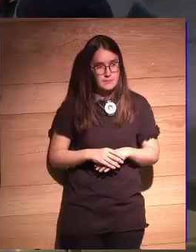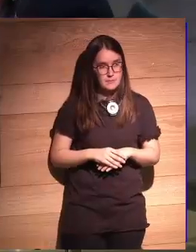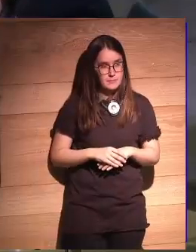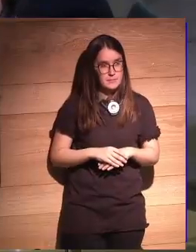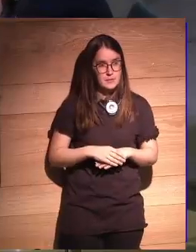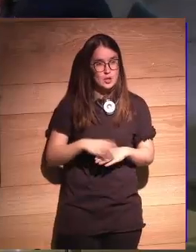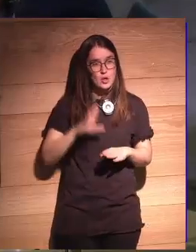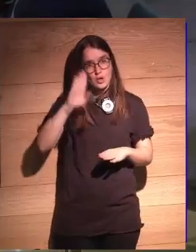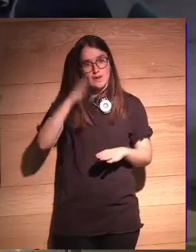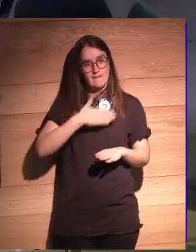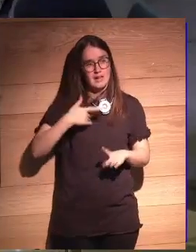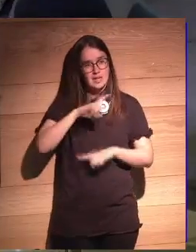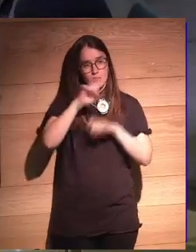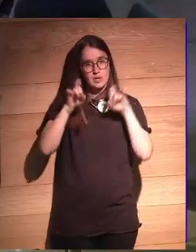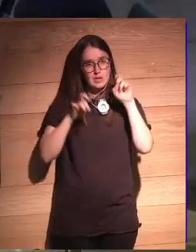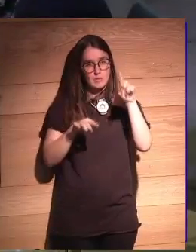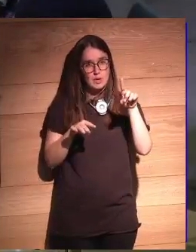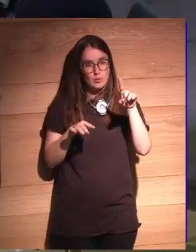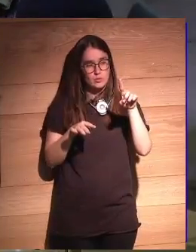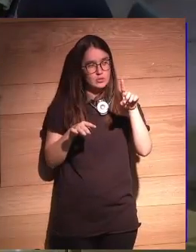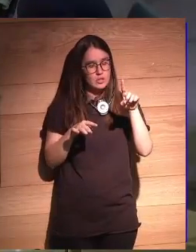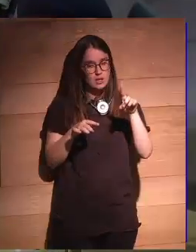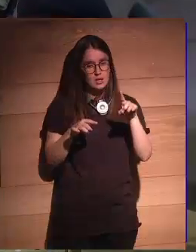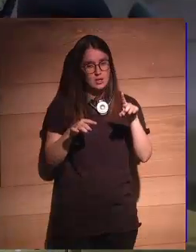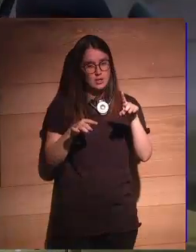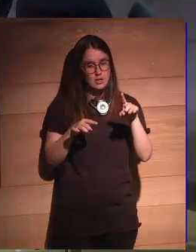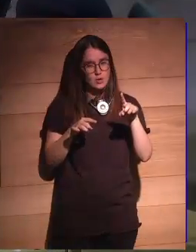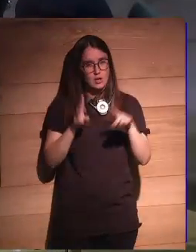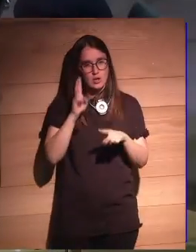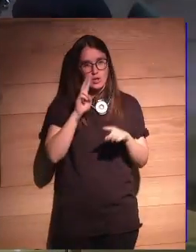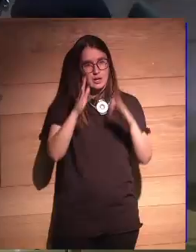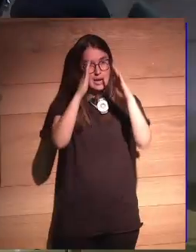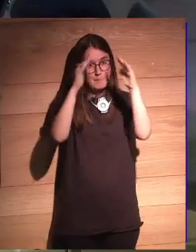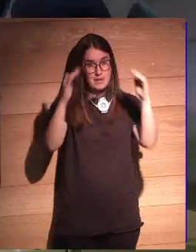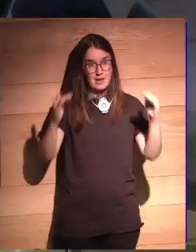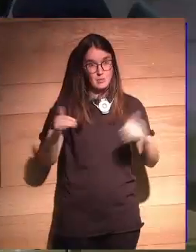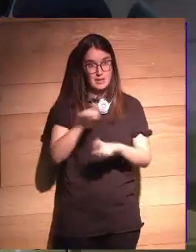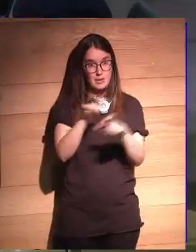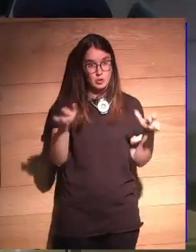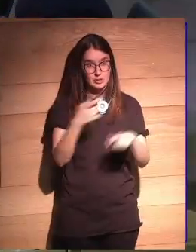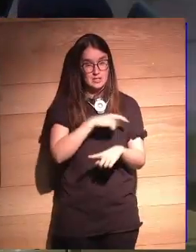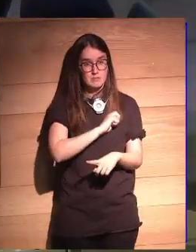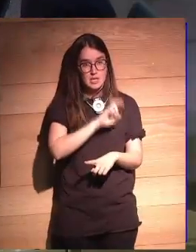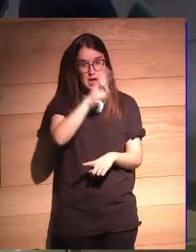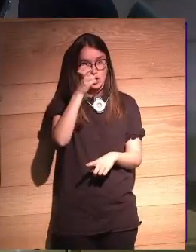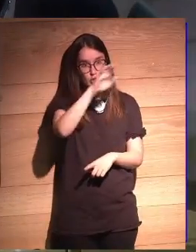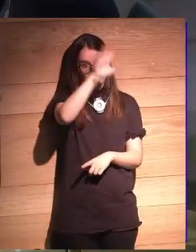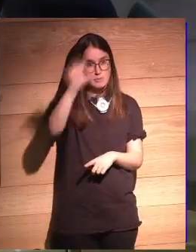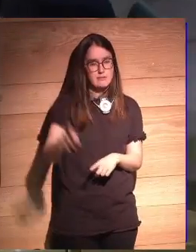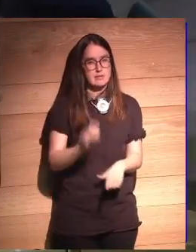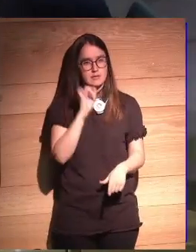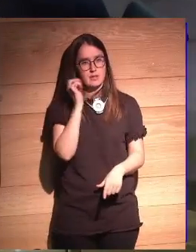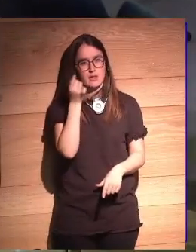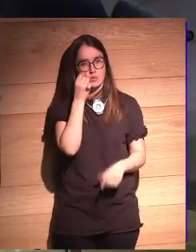Hola, quería hacer una pregunta. Hello, I would like to ask a question. When you look at the population pyramid in Spain and